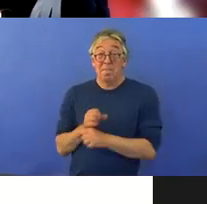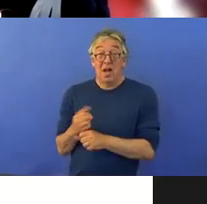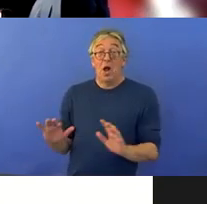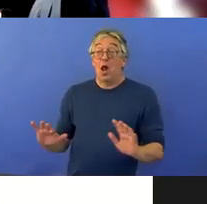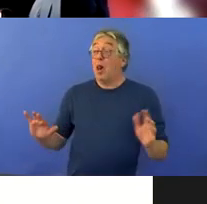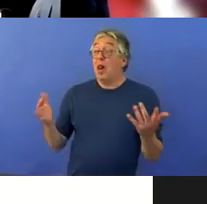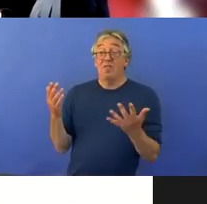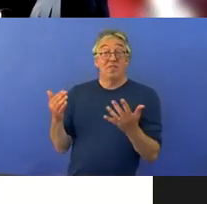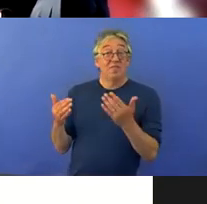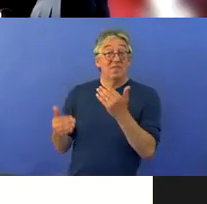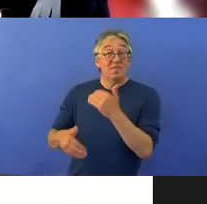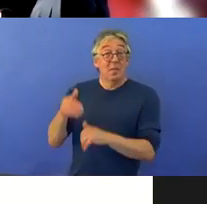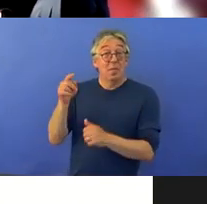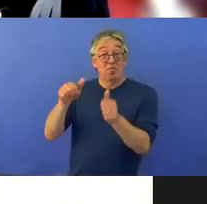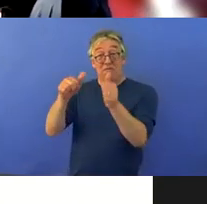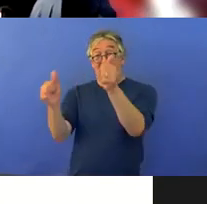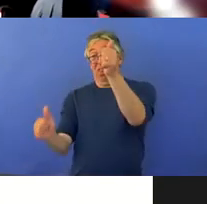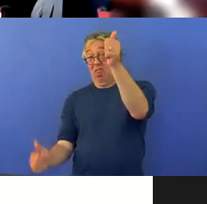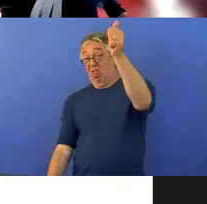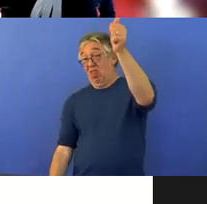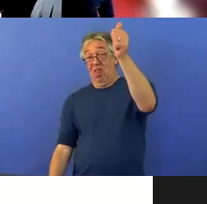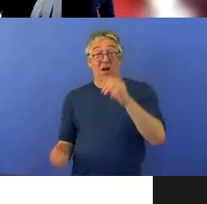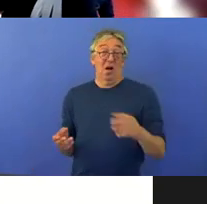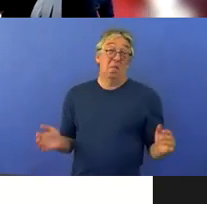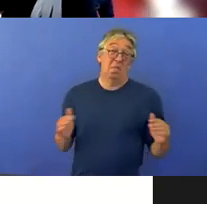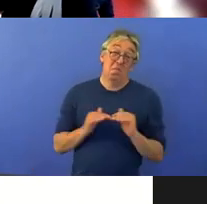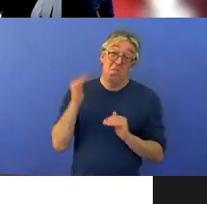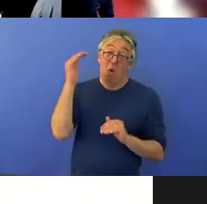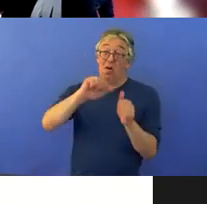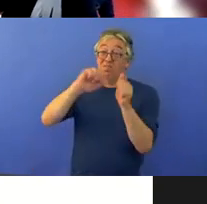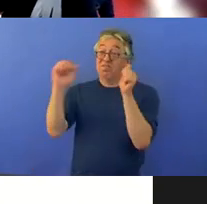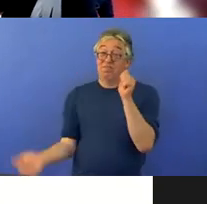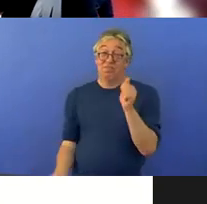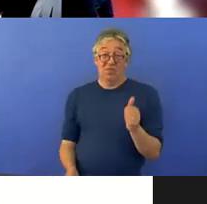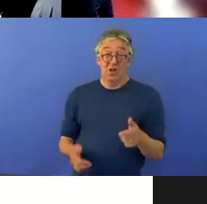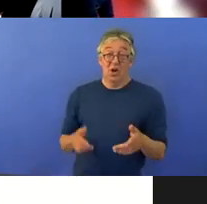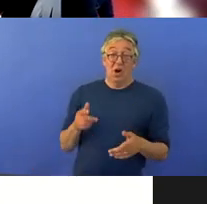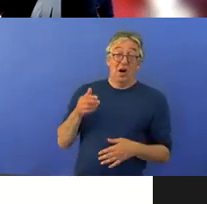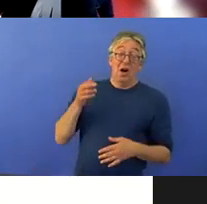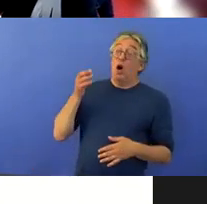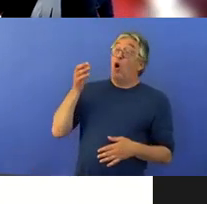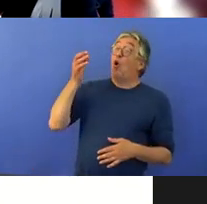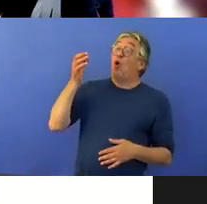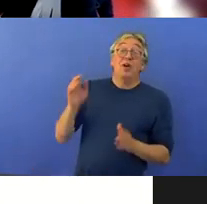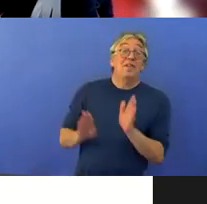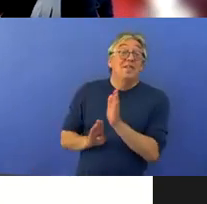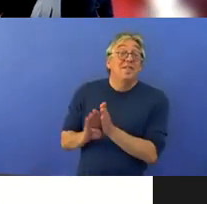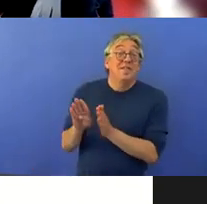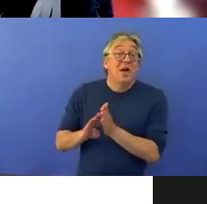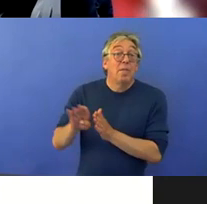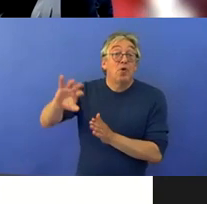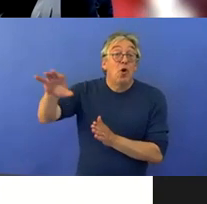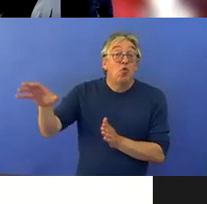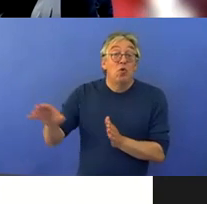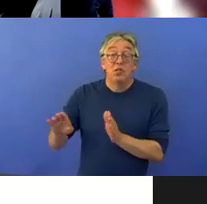inequalities. This is especially evident in rural areas of developing countries,